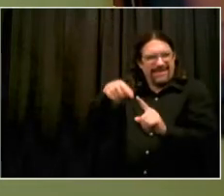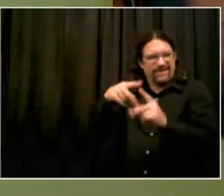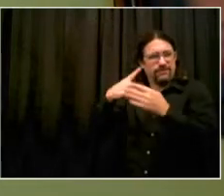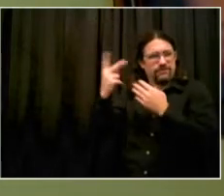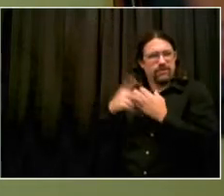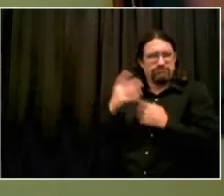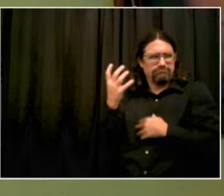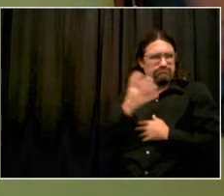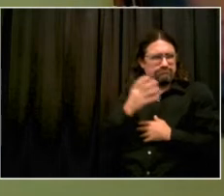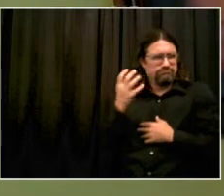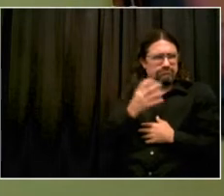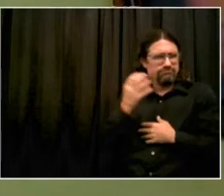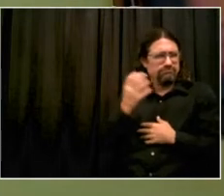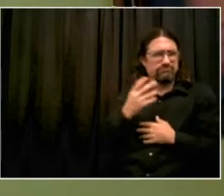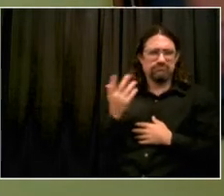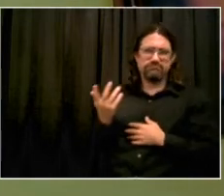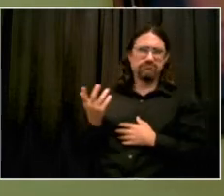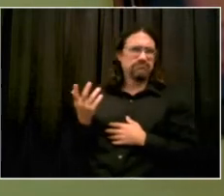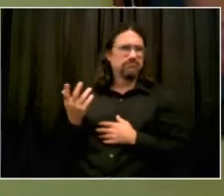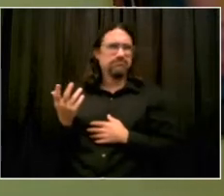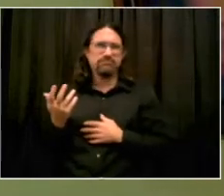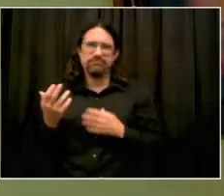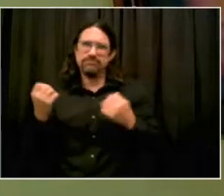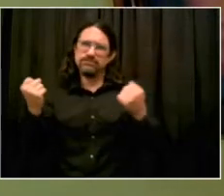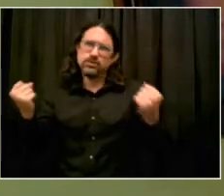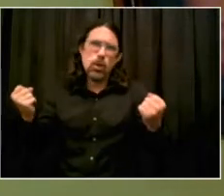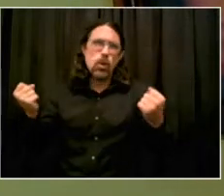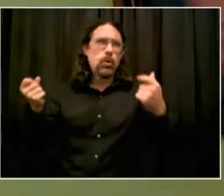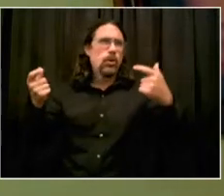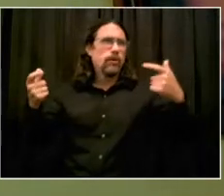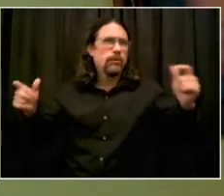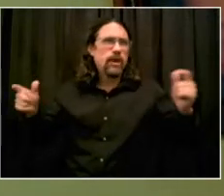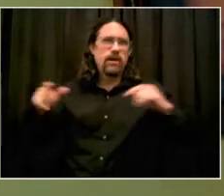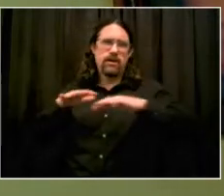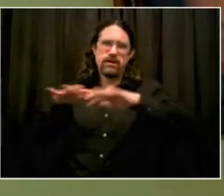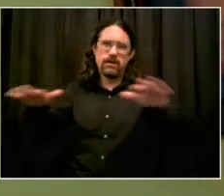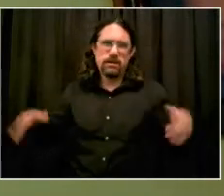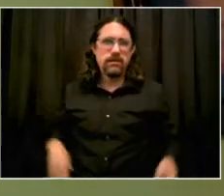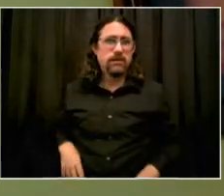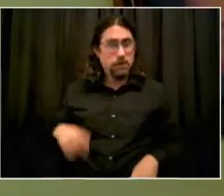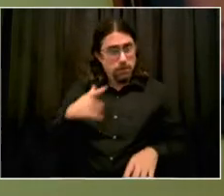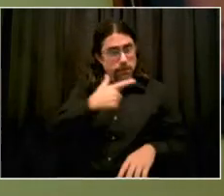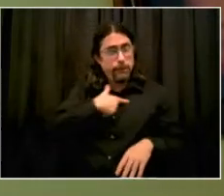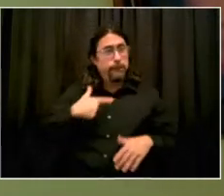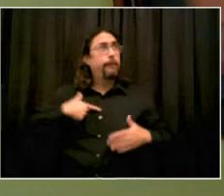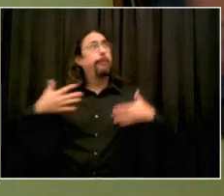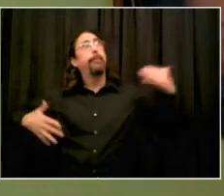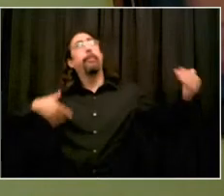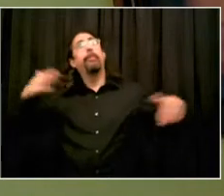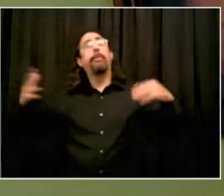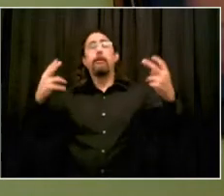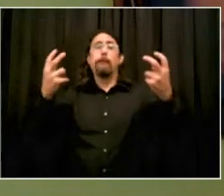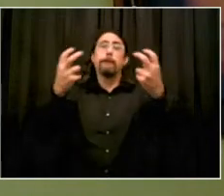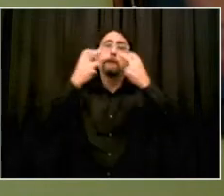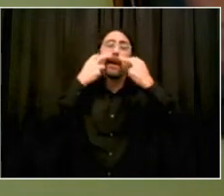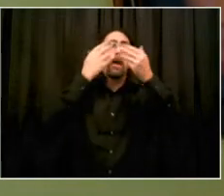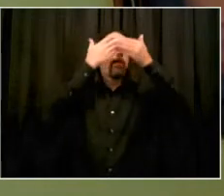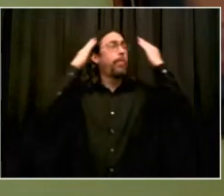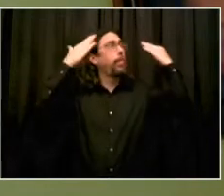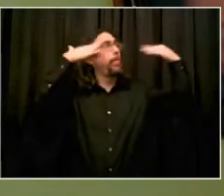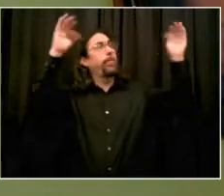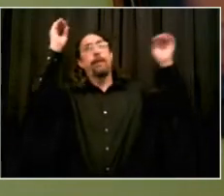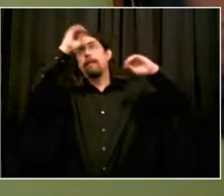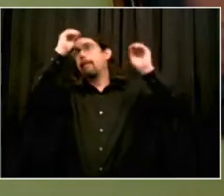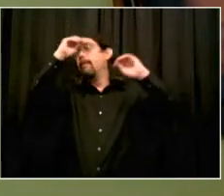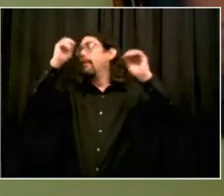people to get tested and find out if they're sick. The monitoring program that will occur is just an added layer on top of all of the other measures that are being